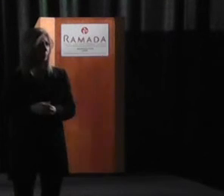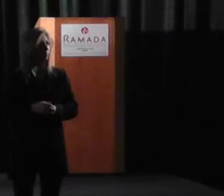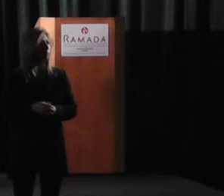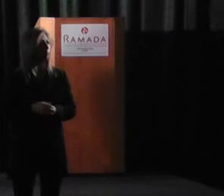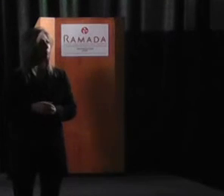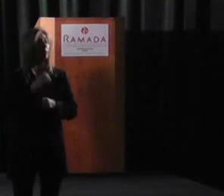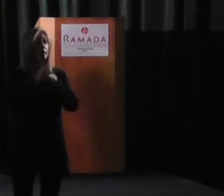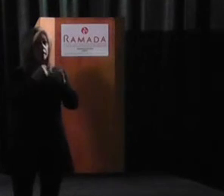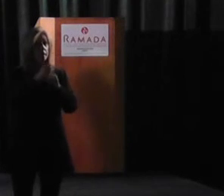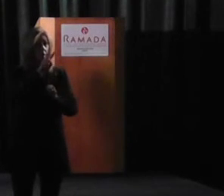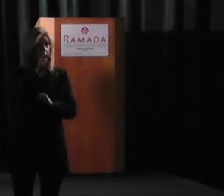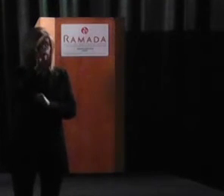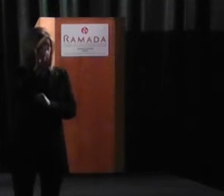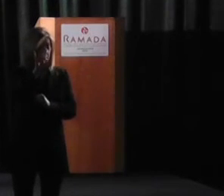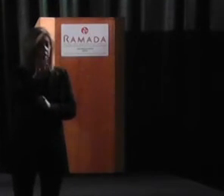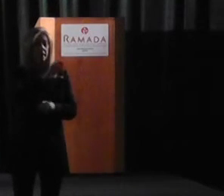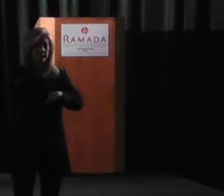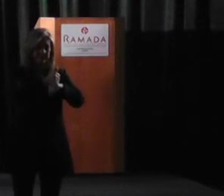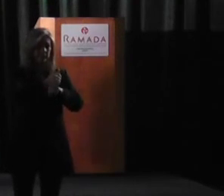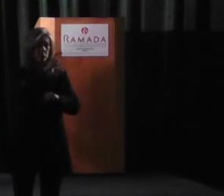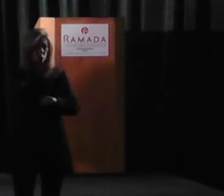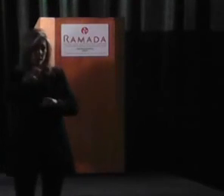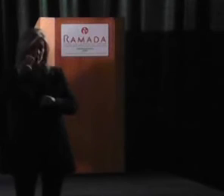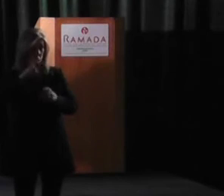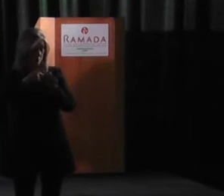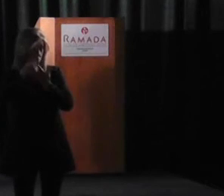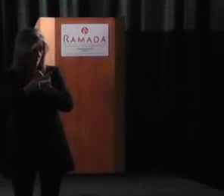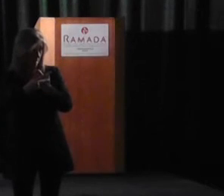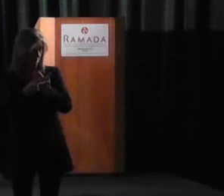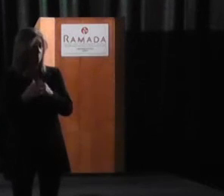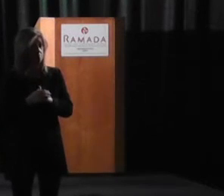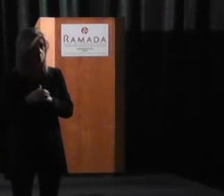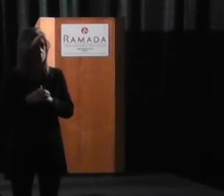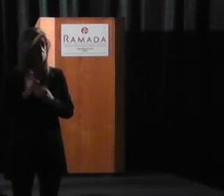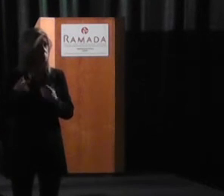In 2008, the transition program began. Do any of you want to exercise at